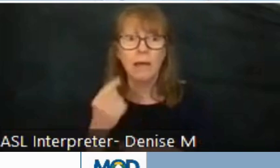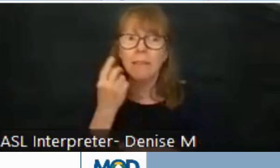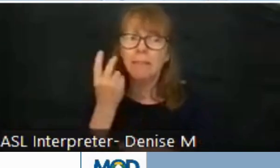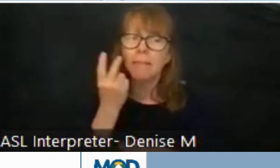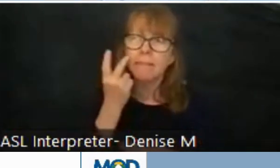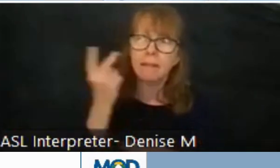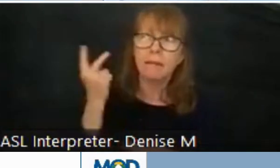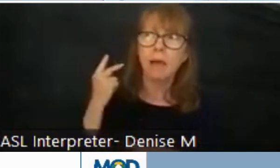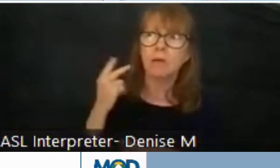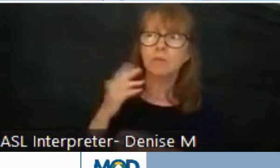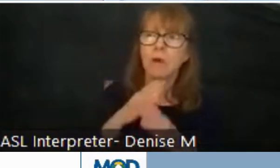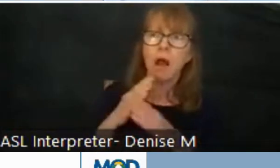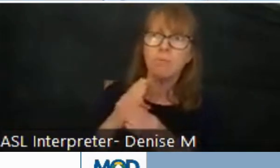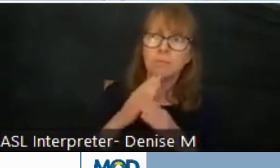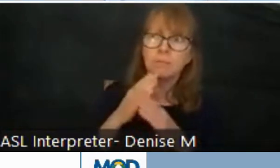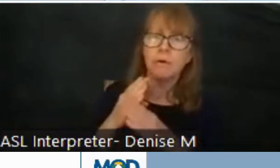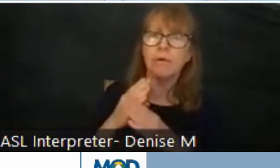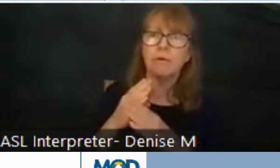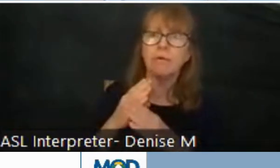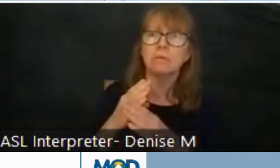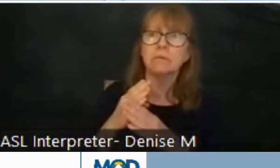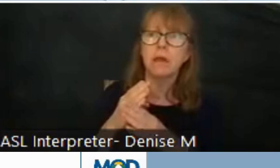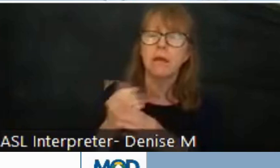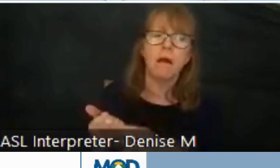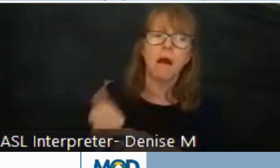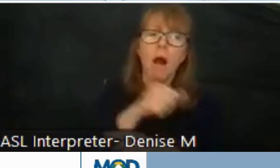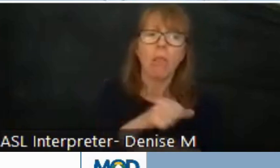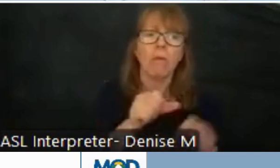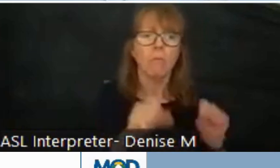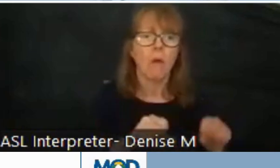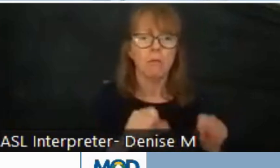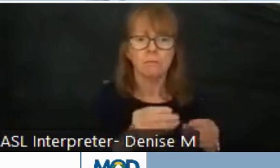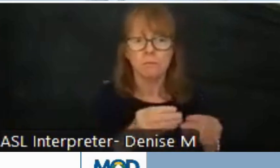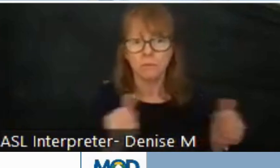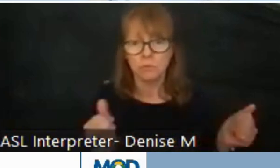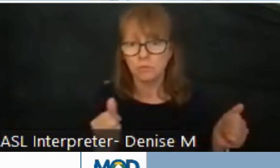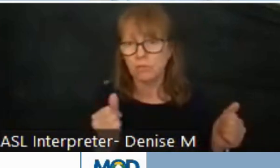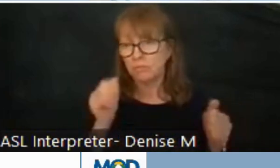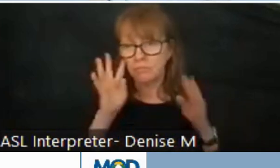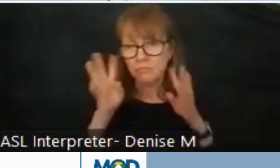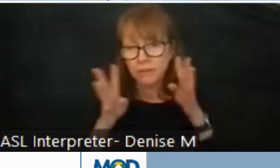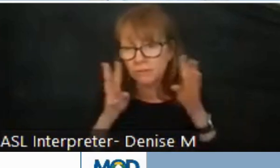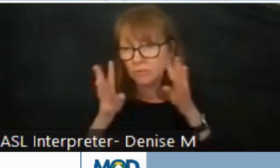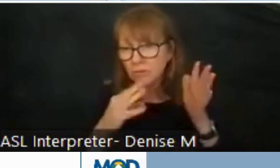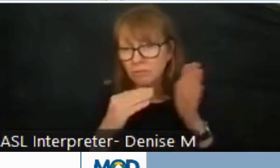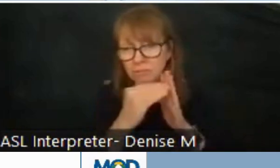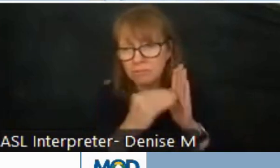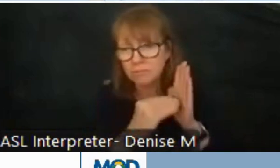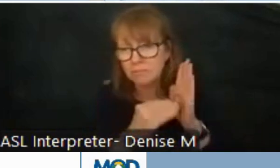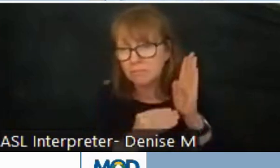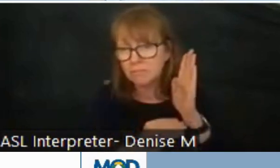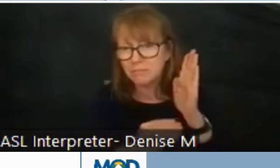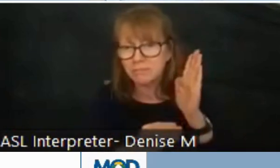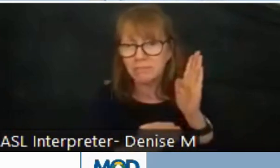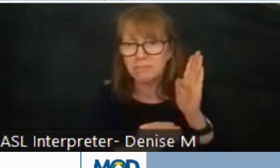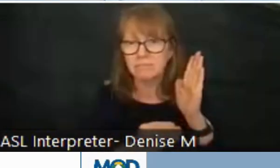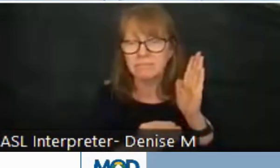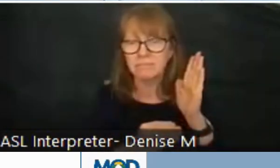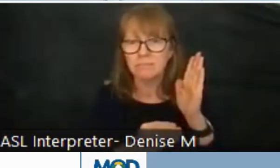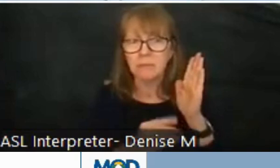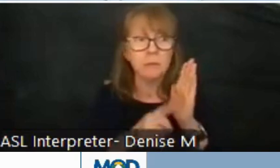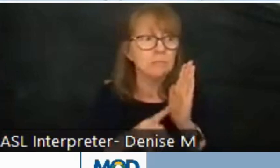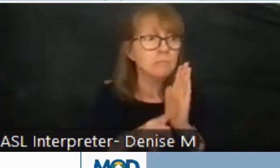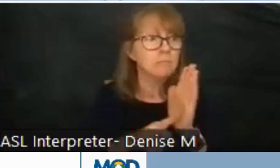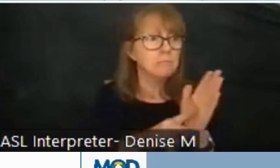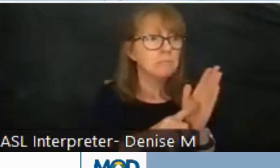and brainstorm other possible solutions. You might research how other people have solved this sort of obstacle.